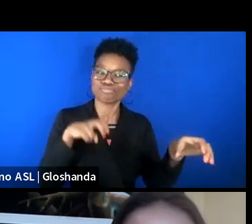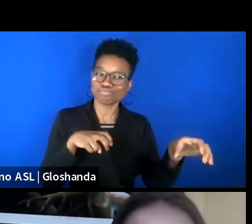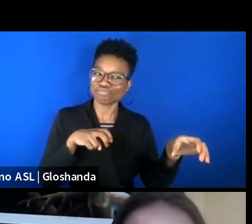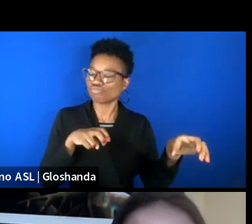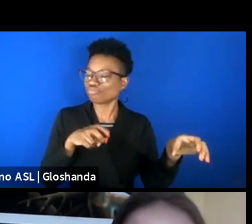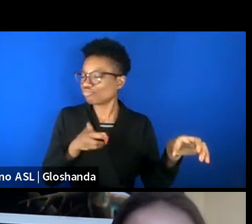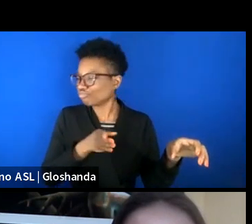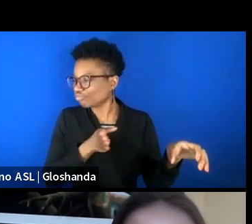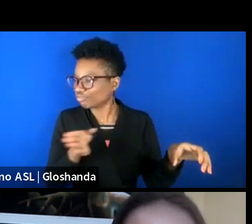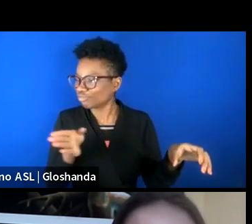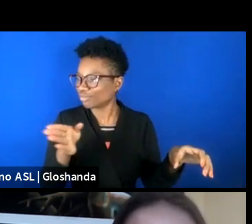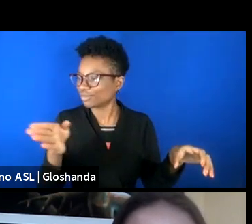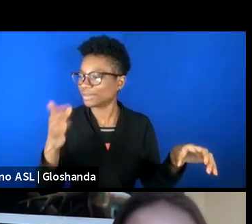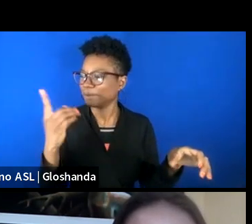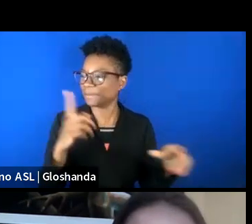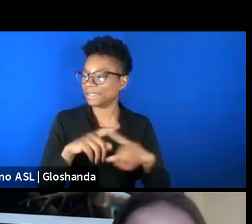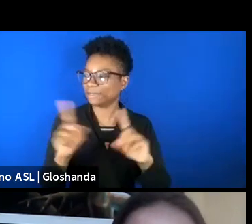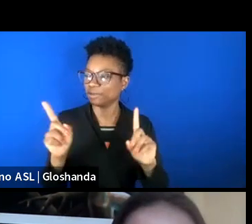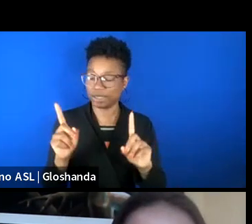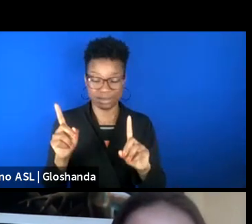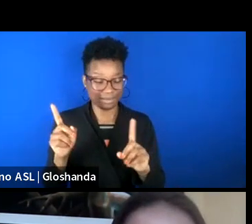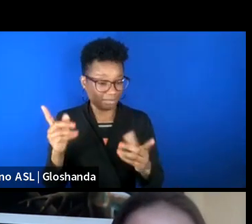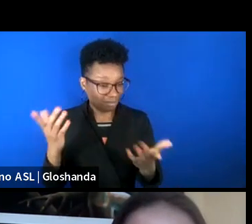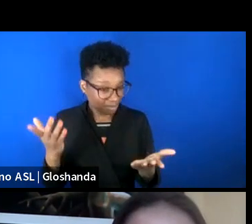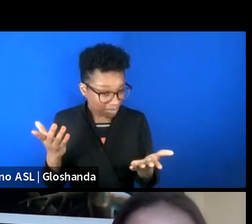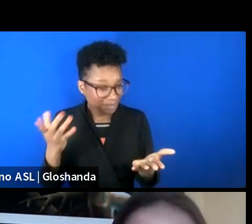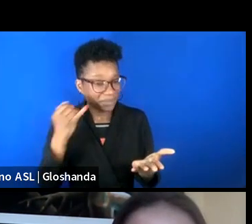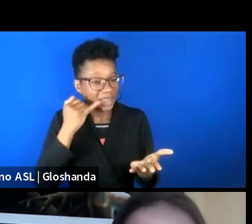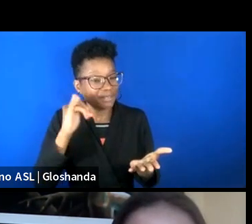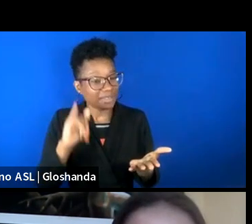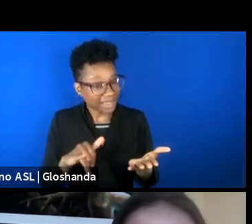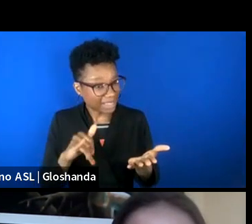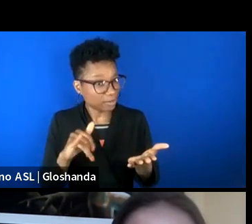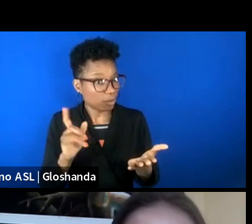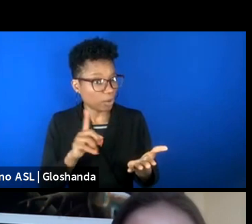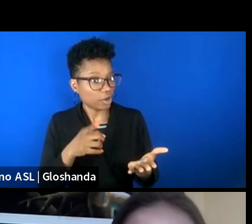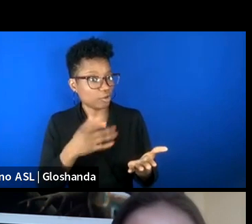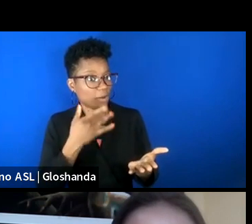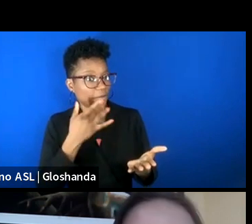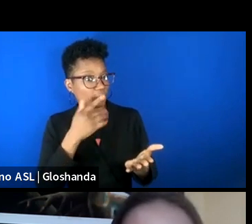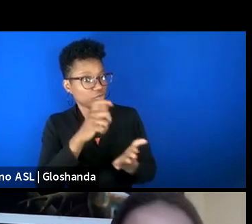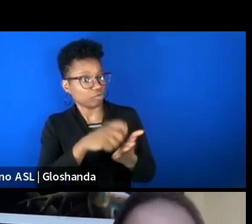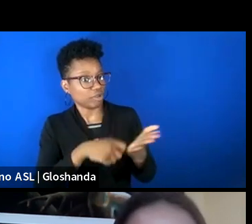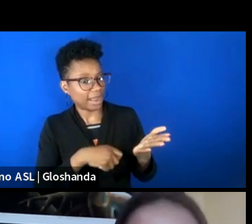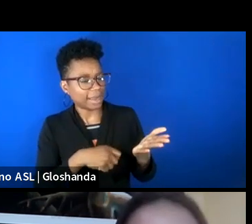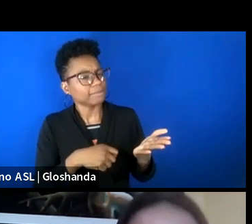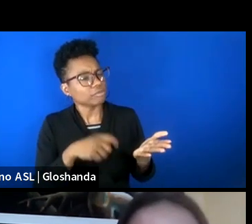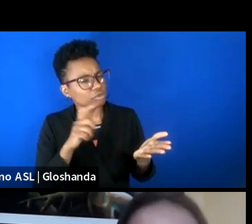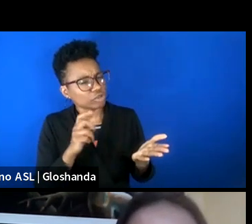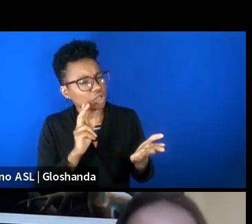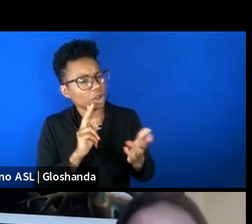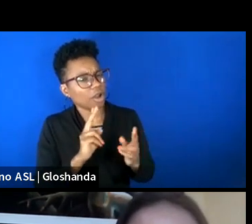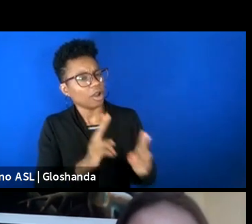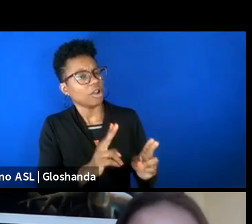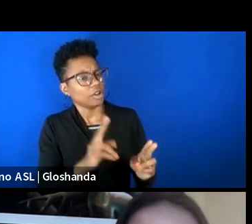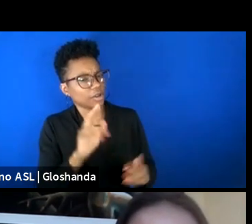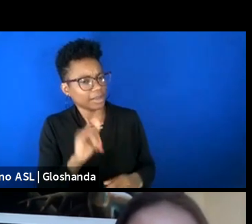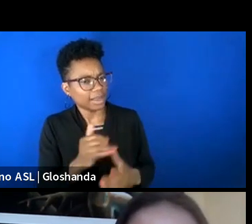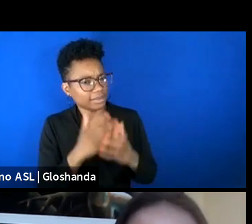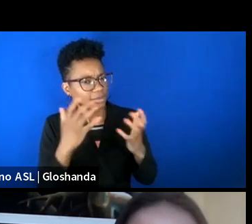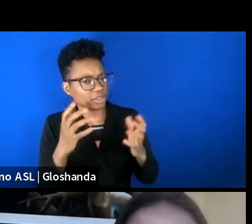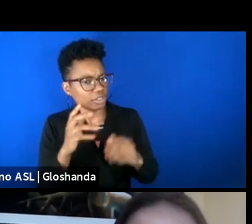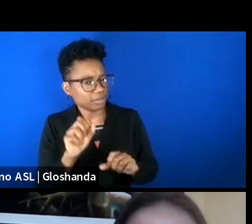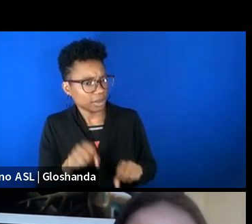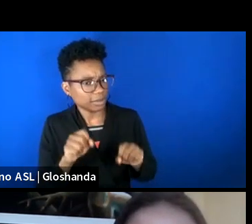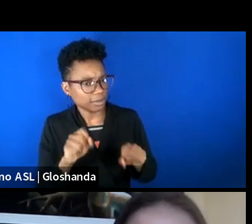point from which you write, then that's something that you should always honor, you know, as much as possible.